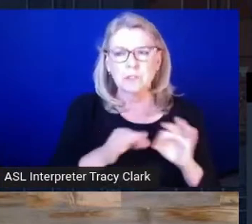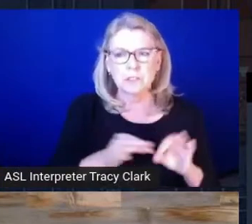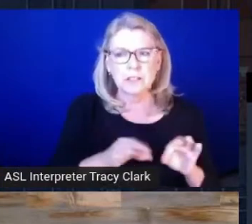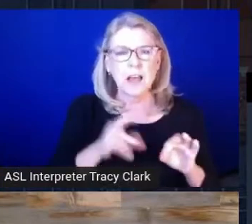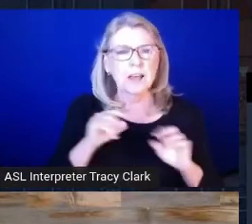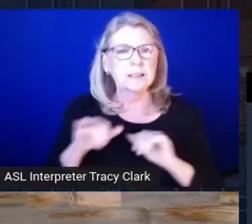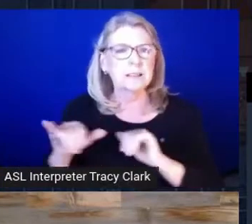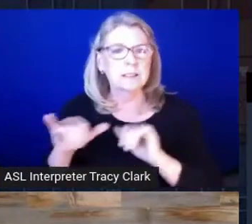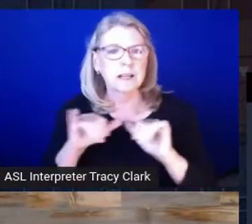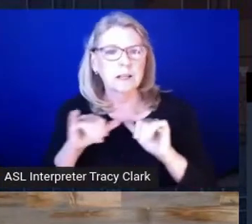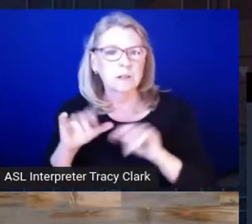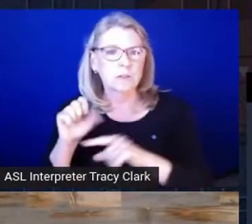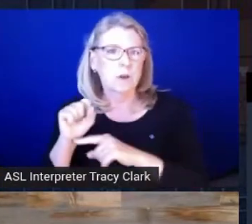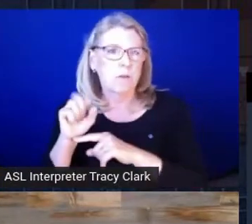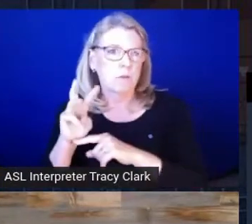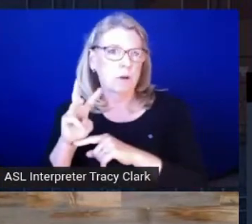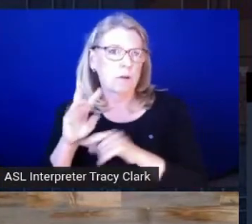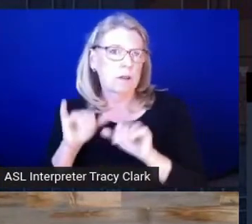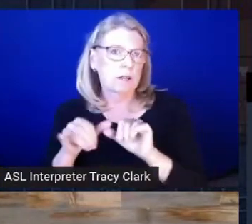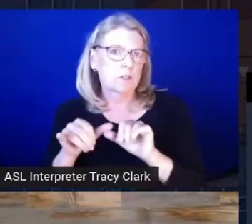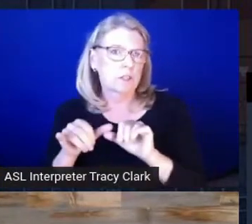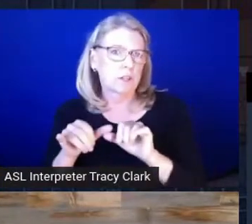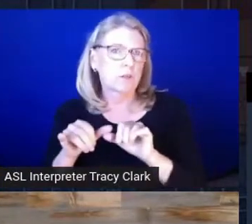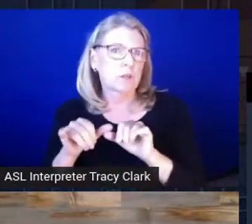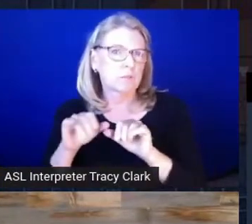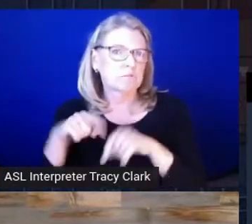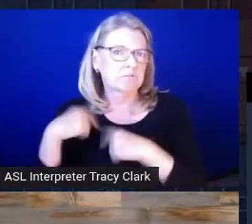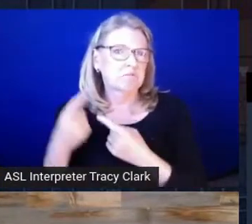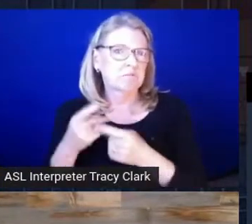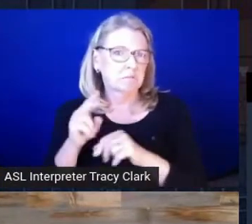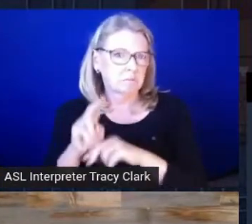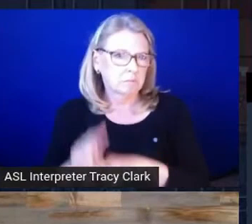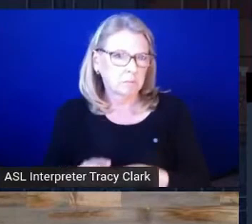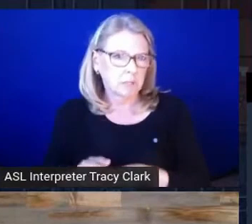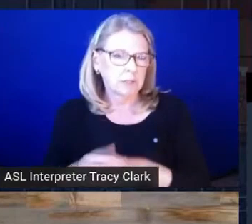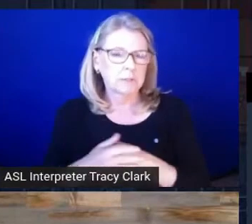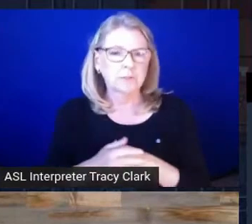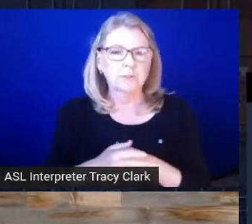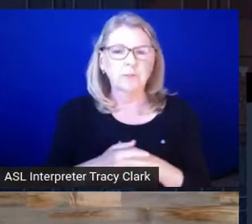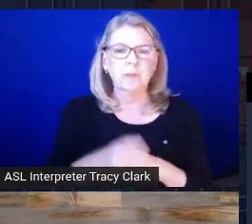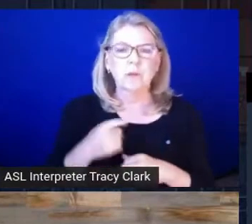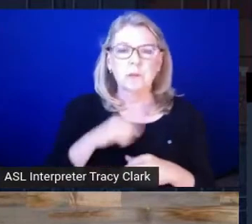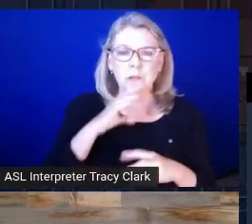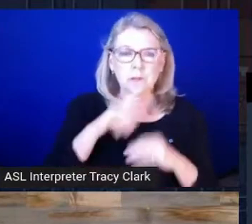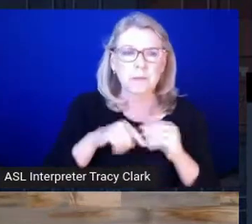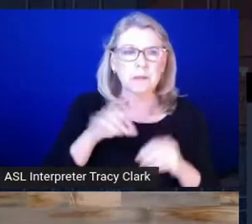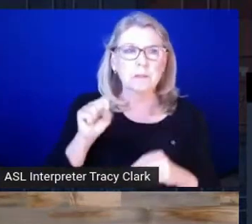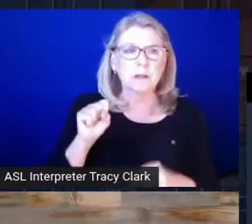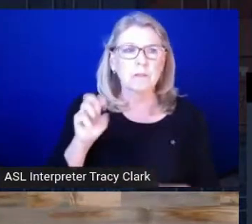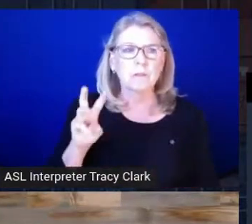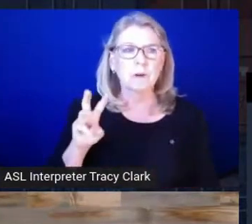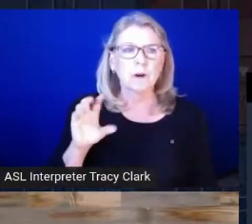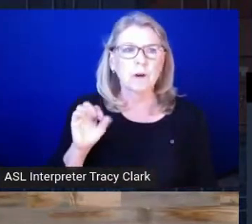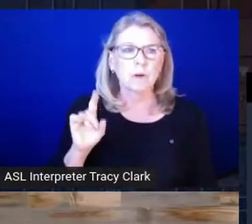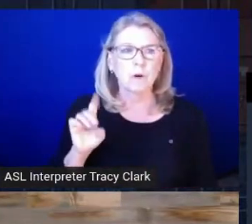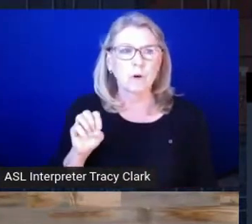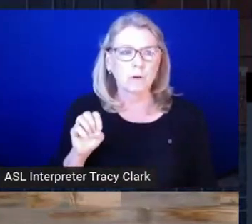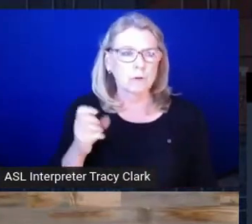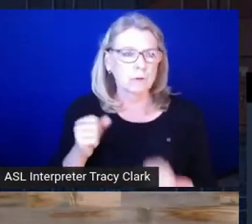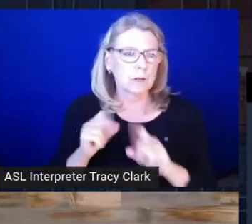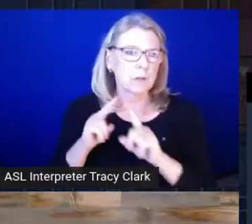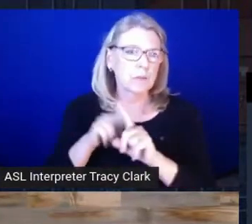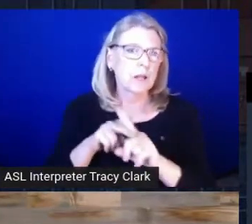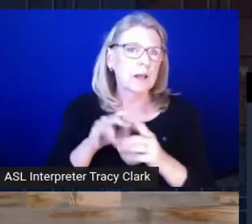infrastructure as code for a few years now, and we're all trying to apply that daily. But to me, it seems like we haven't